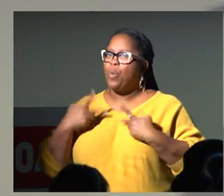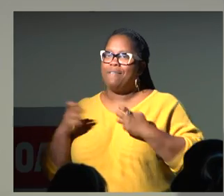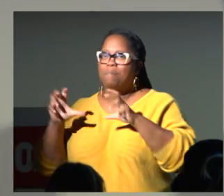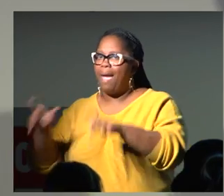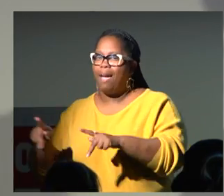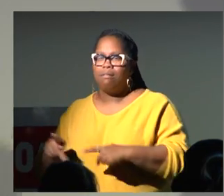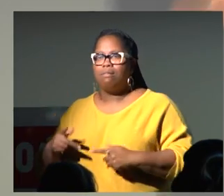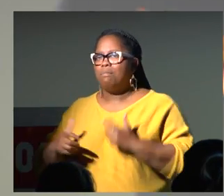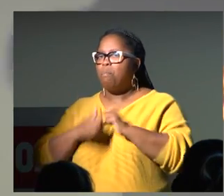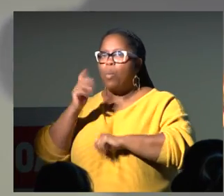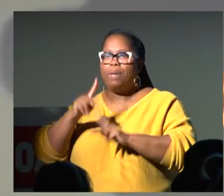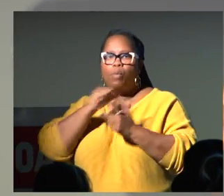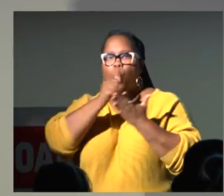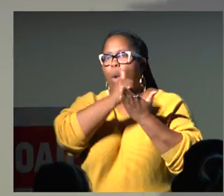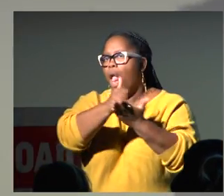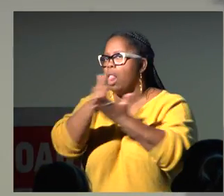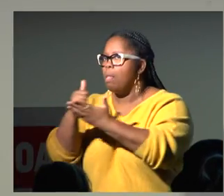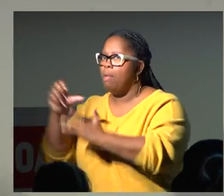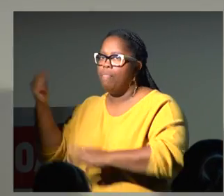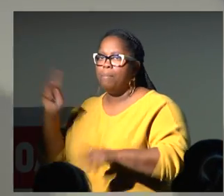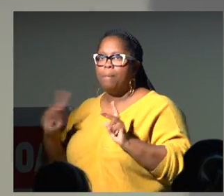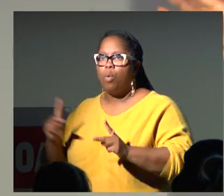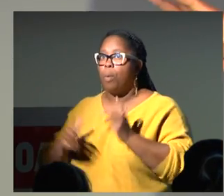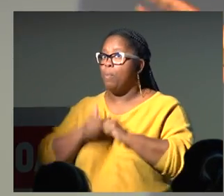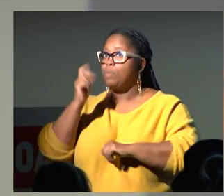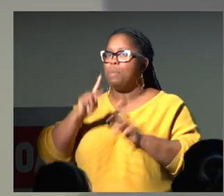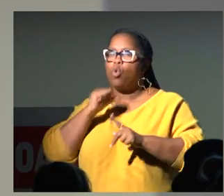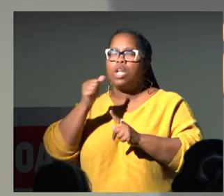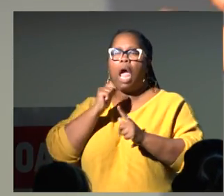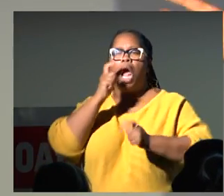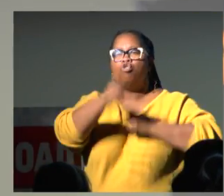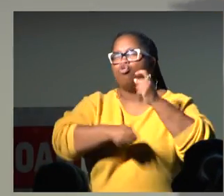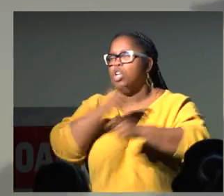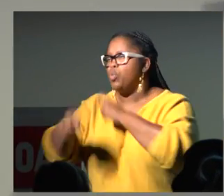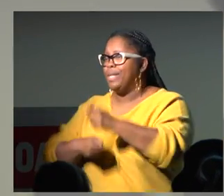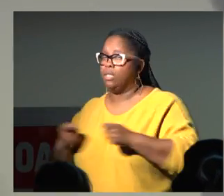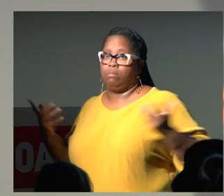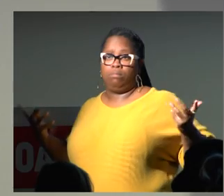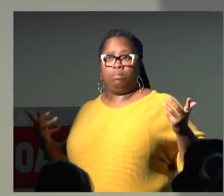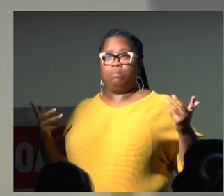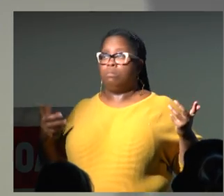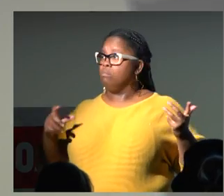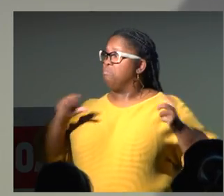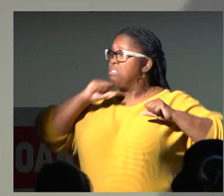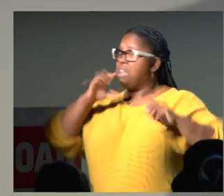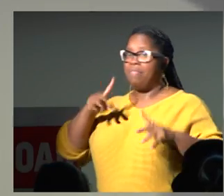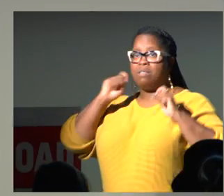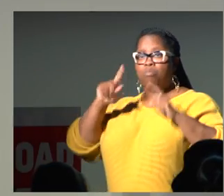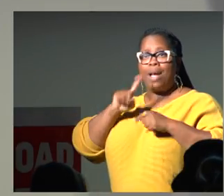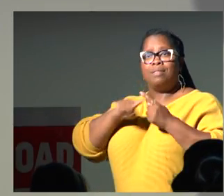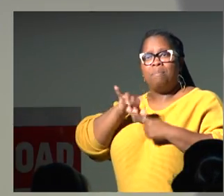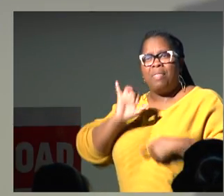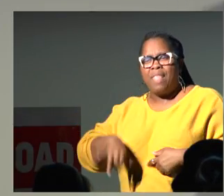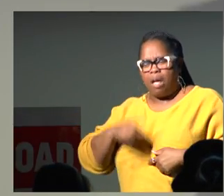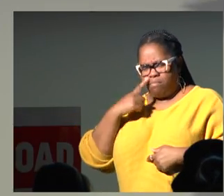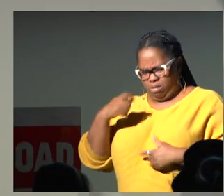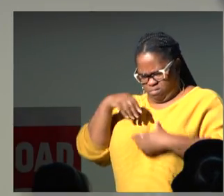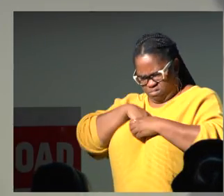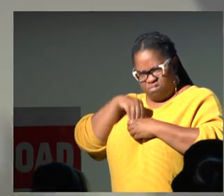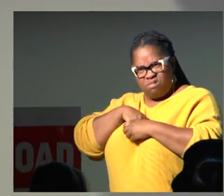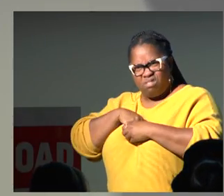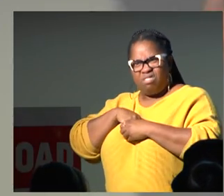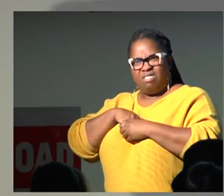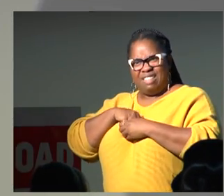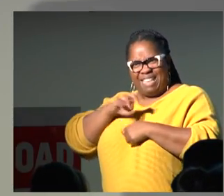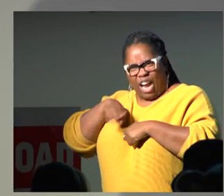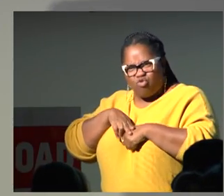And most people don't help people. And most people are not generous. That's nothing surprising about that, because humans are